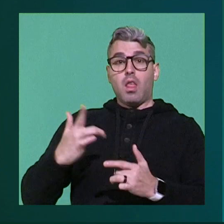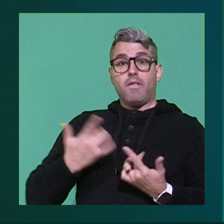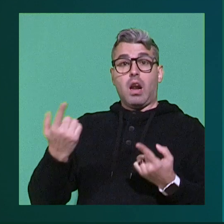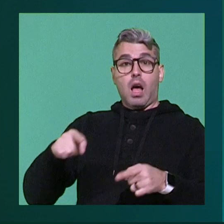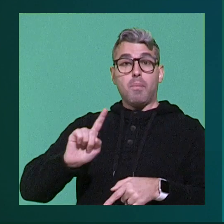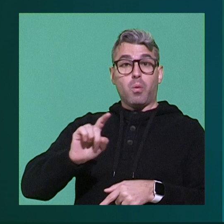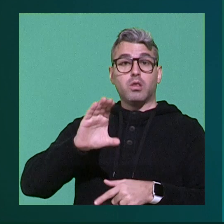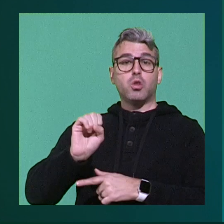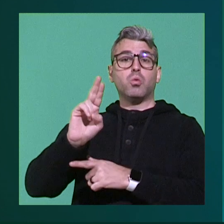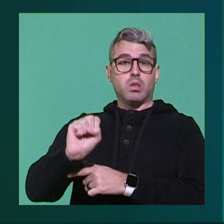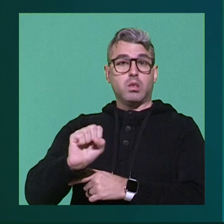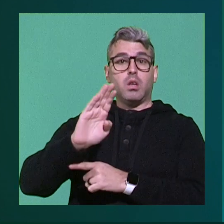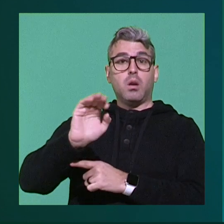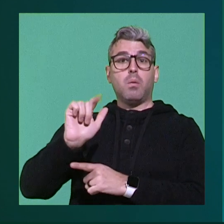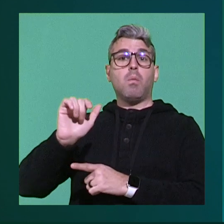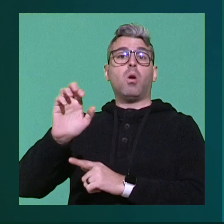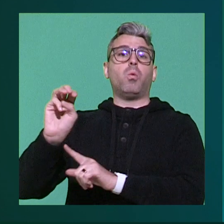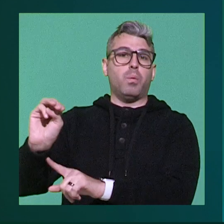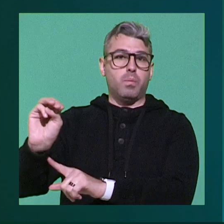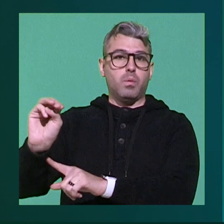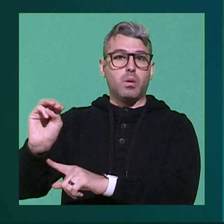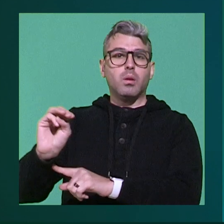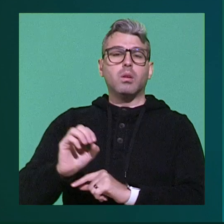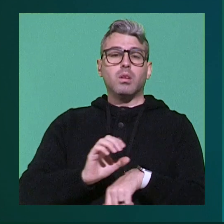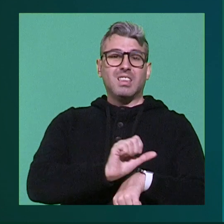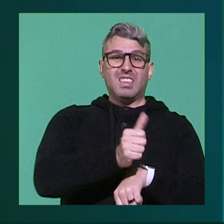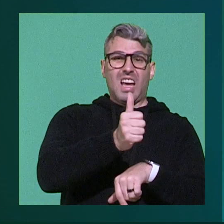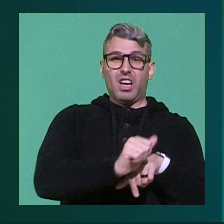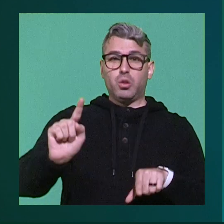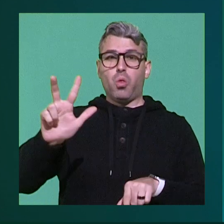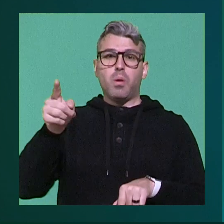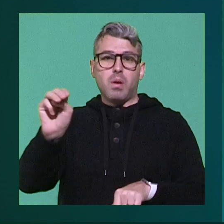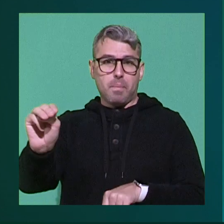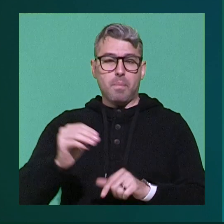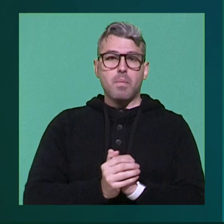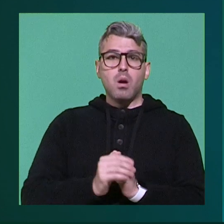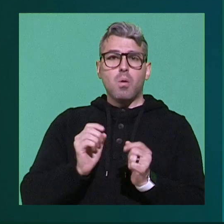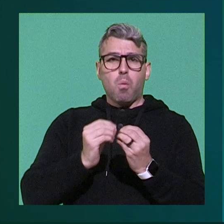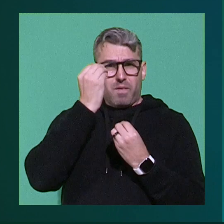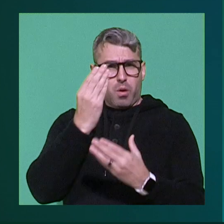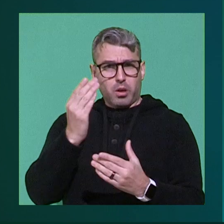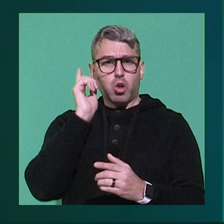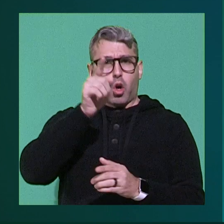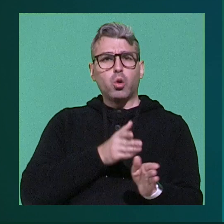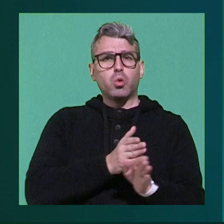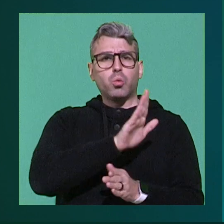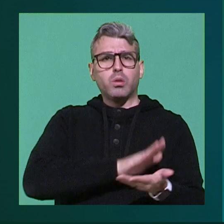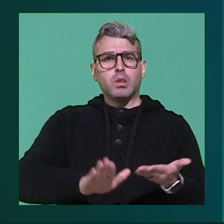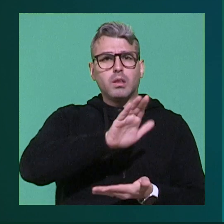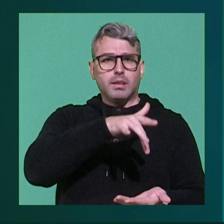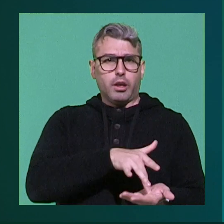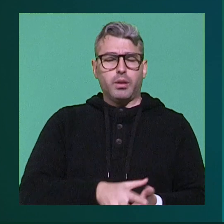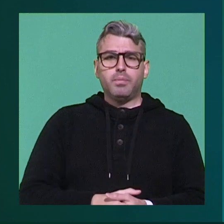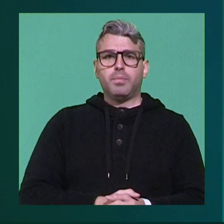be held in the University Union Ballroom at Sac State from 10 a.m. to 3 p.m. For more information, go to the College and Career Center.